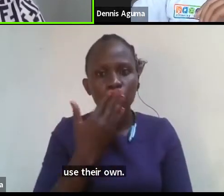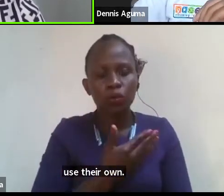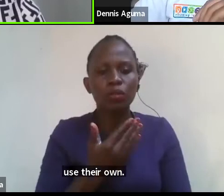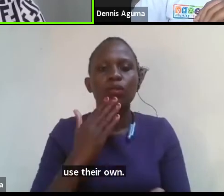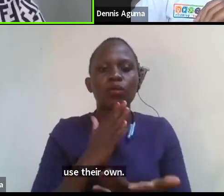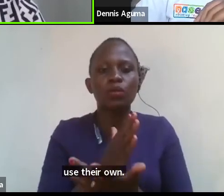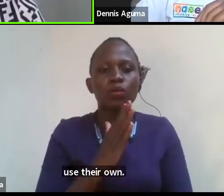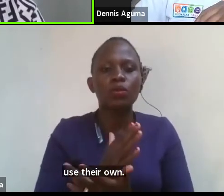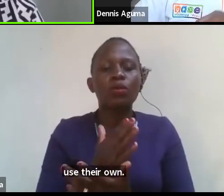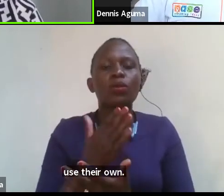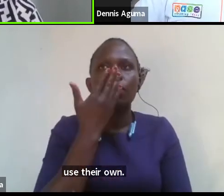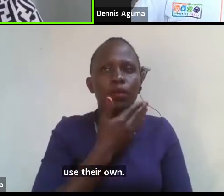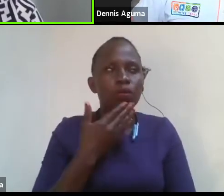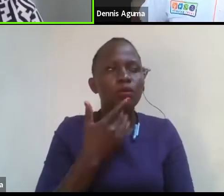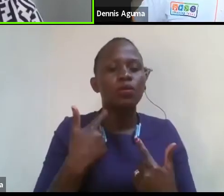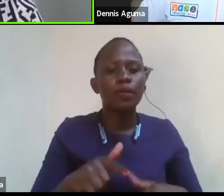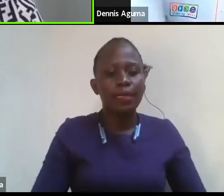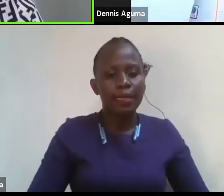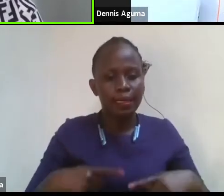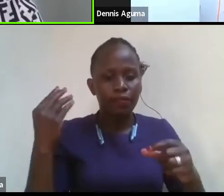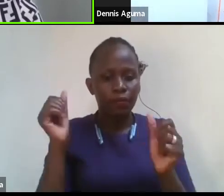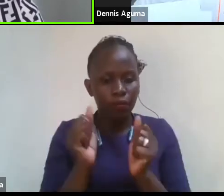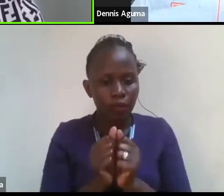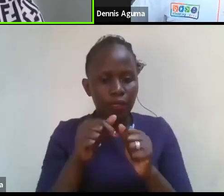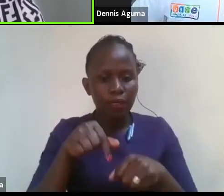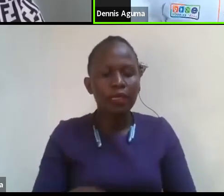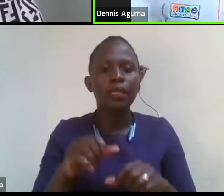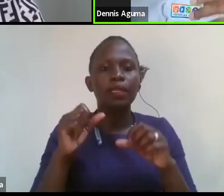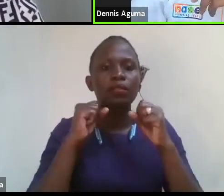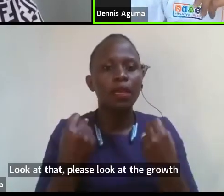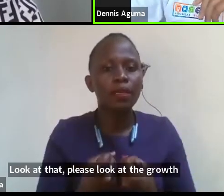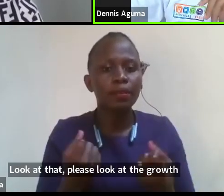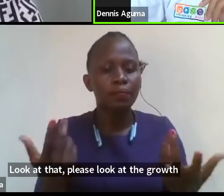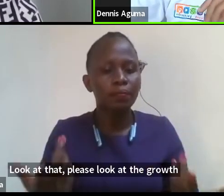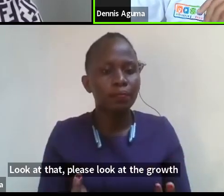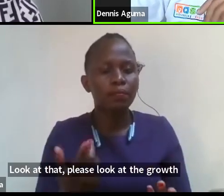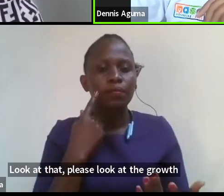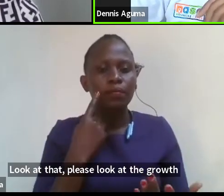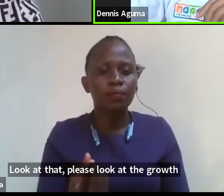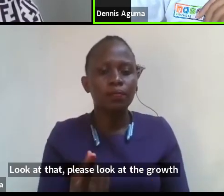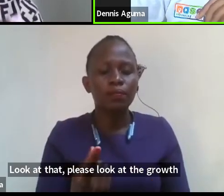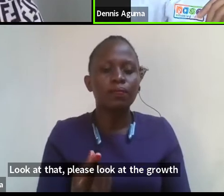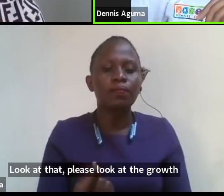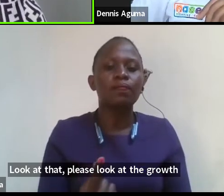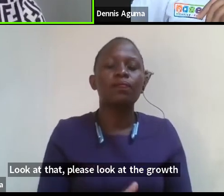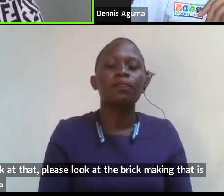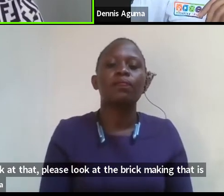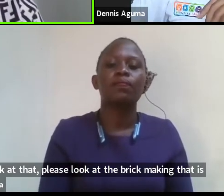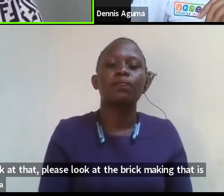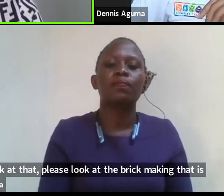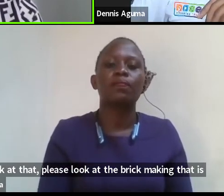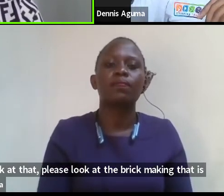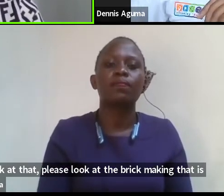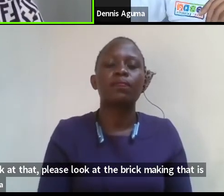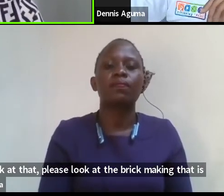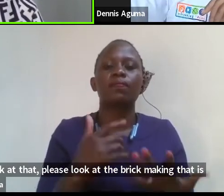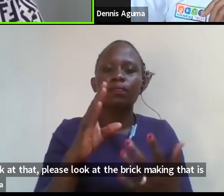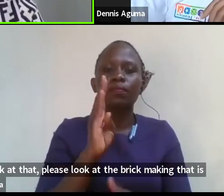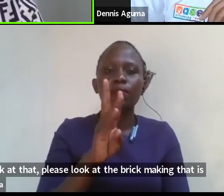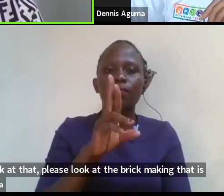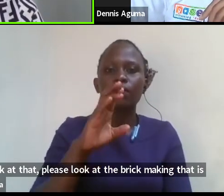our society. Look at the clays, look at the brick making that is happening along the highways.